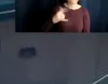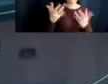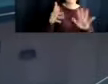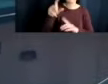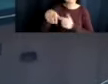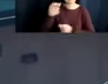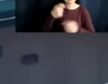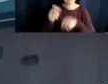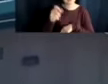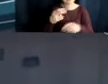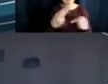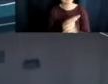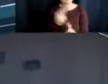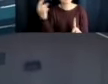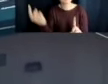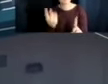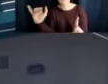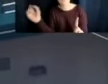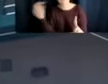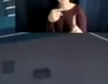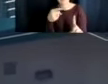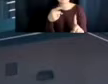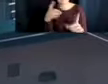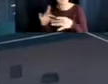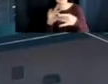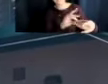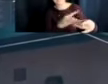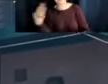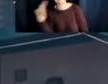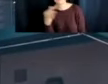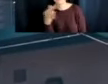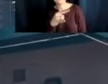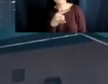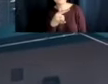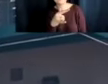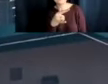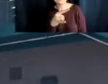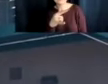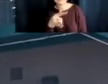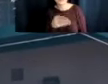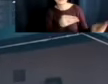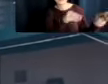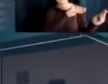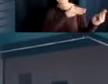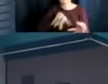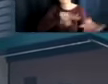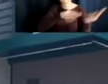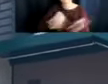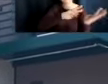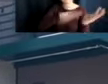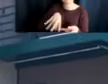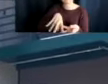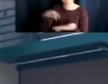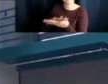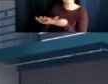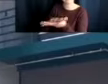this and hook it up to the plane and all that stuff that was in the bathroom goes into here and then it's properly disposed of and